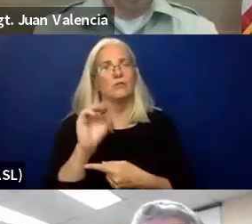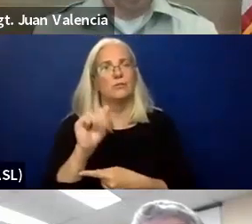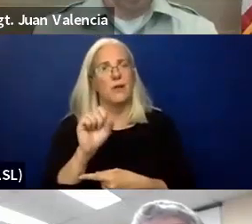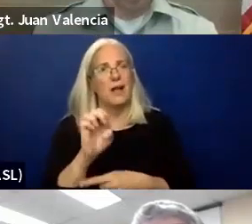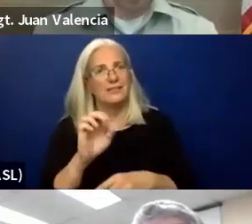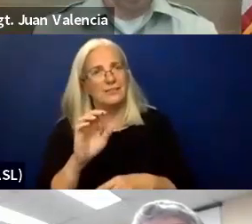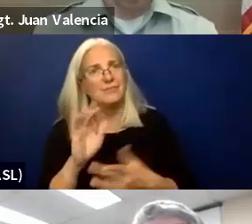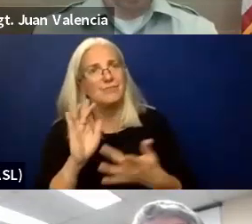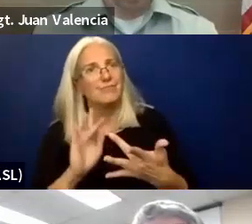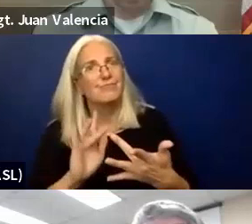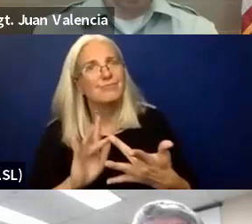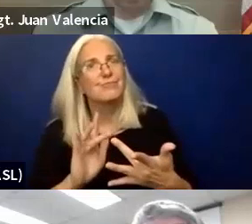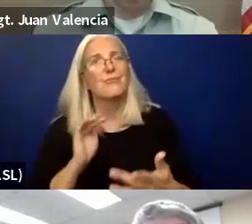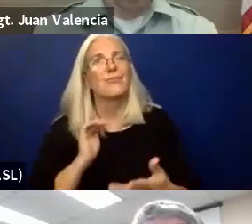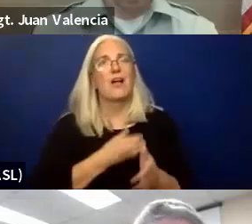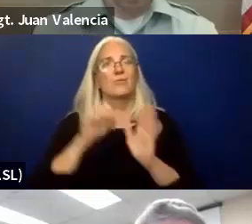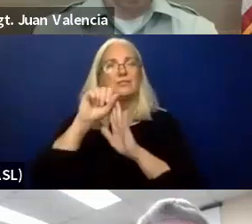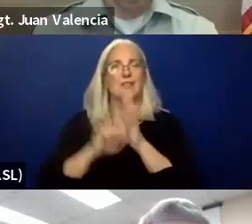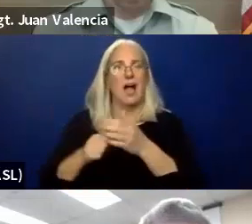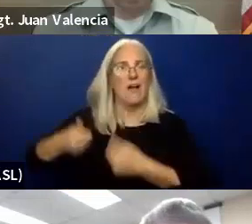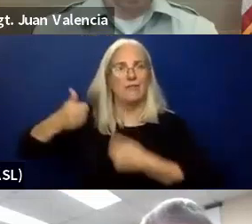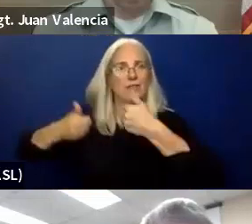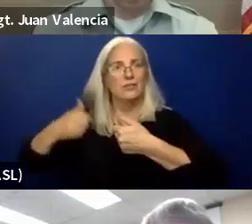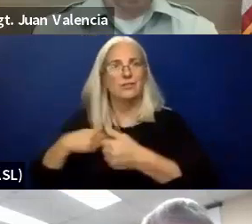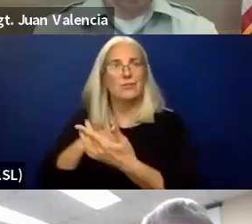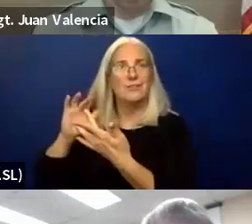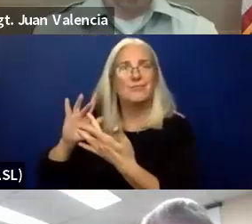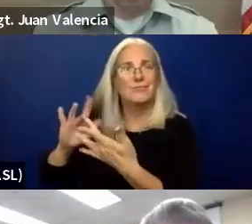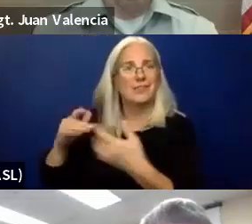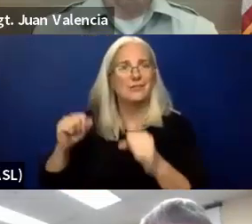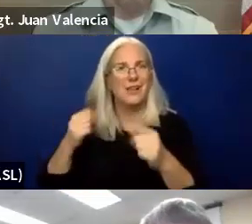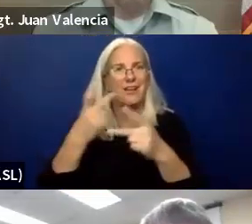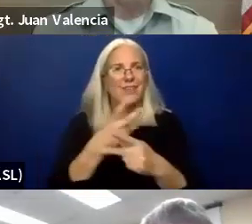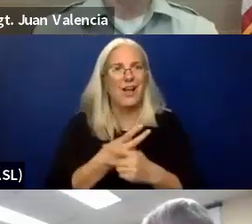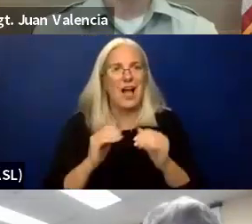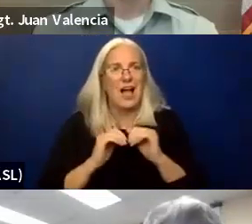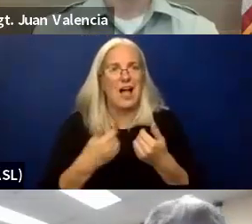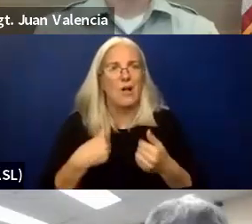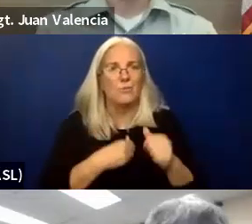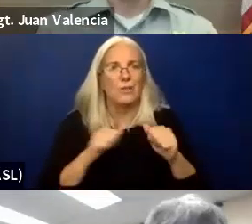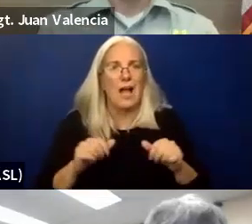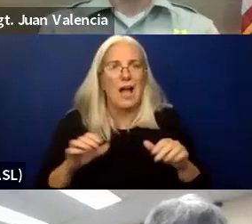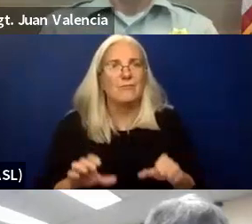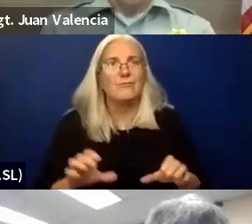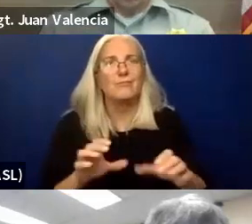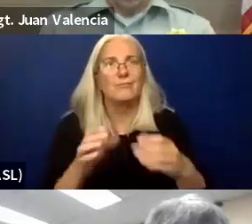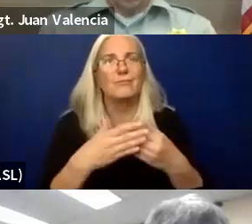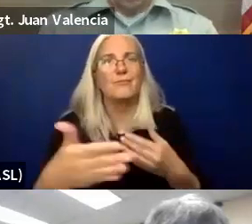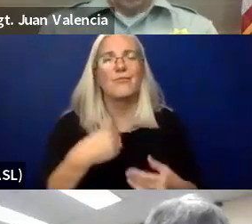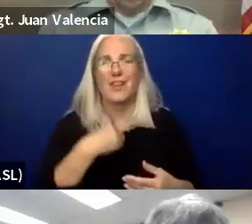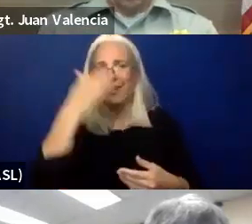elected officials to figure out a way forward. We know that everyone wants us to move forward